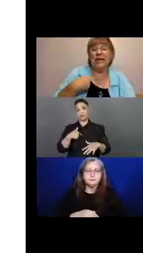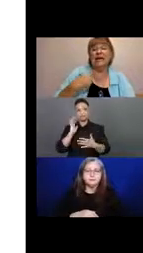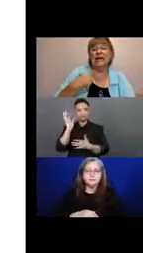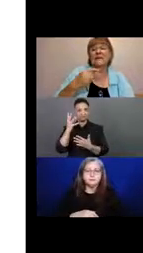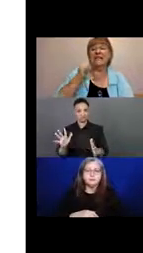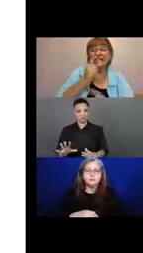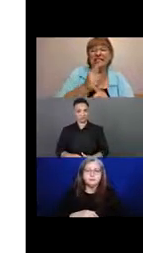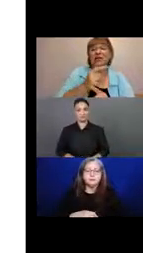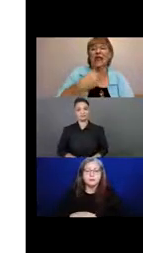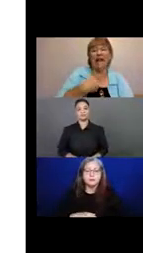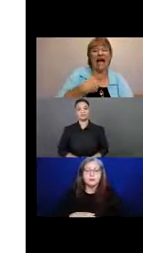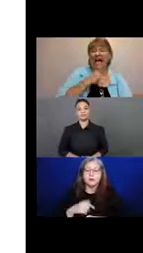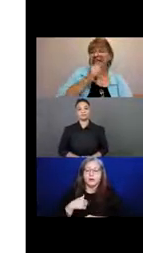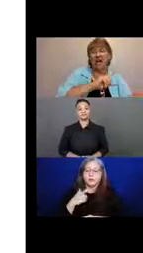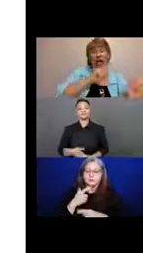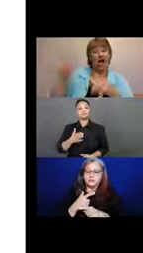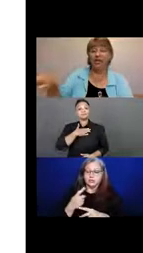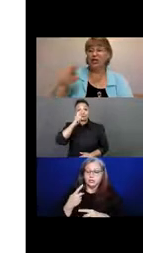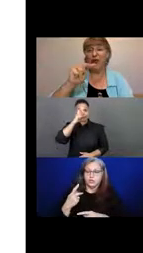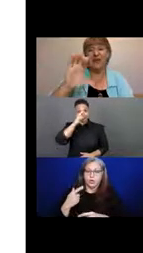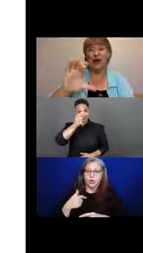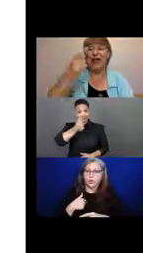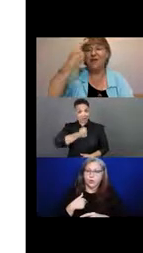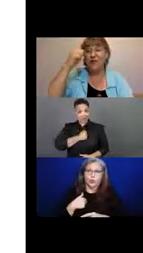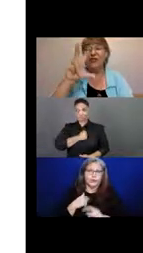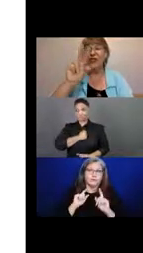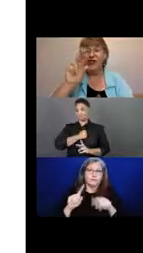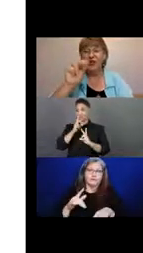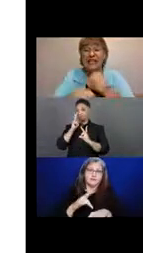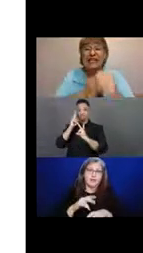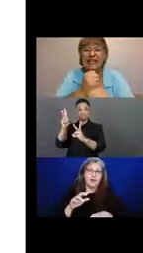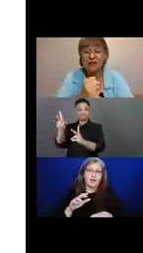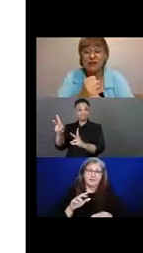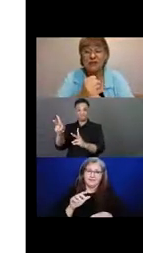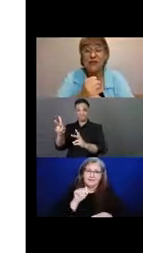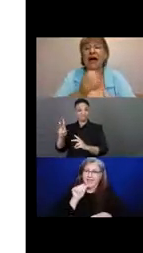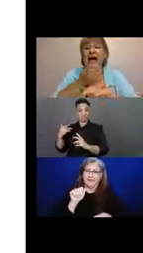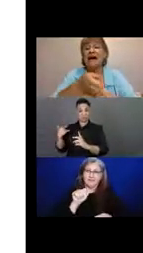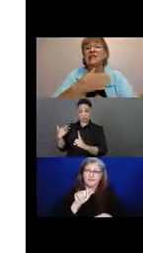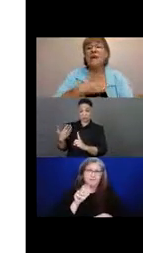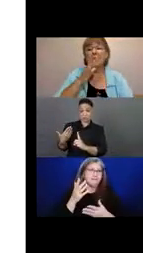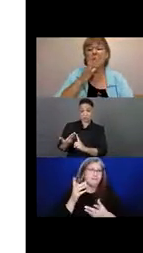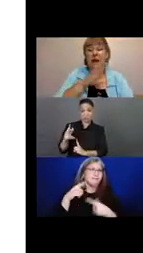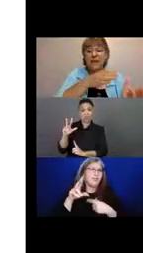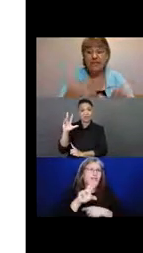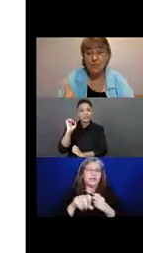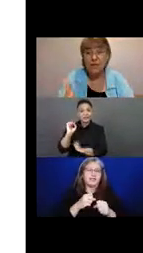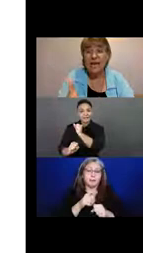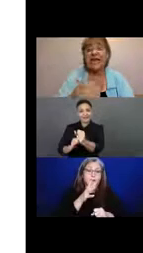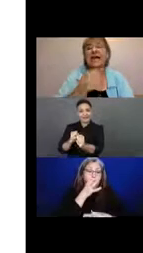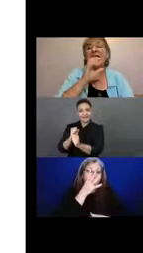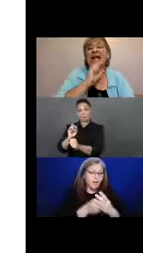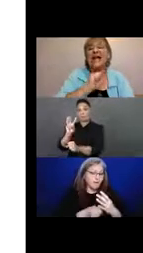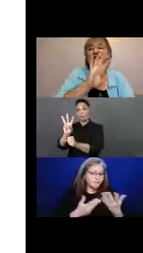So my sister and I had not gone to North Carolina for 30 years after my mom passed